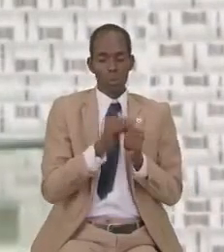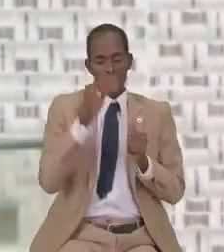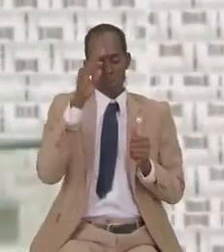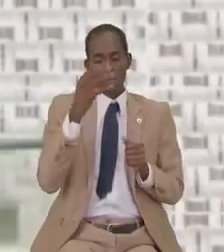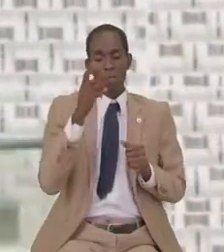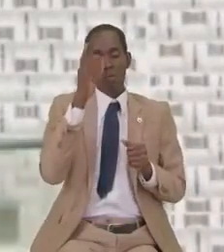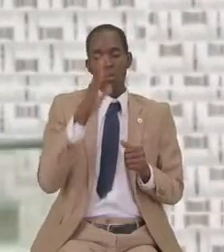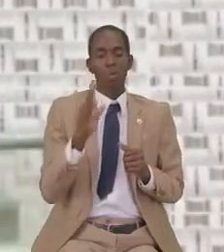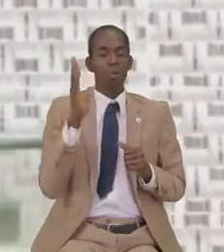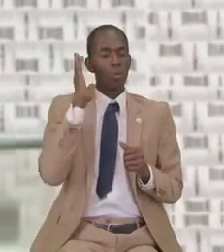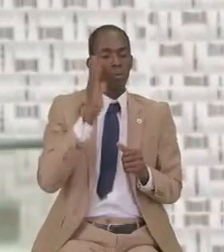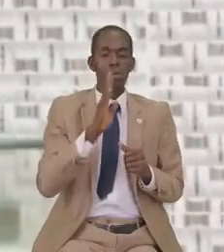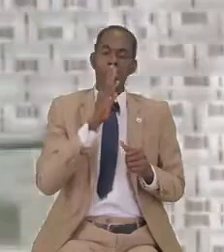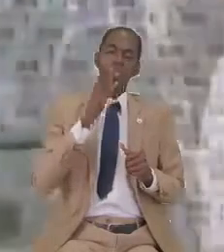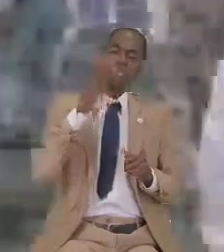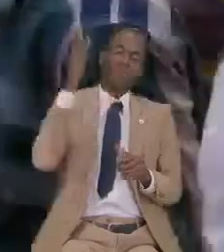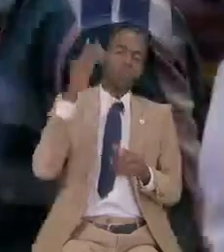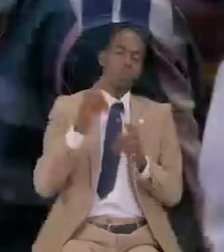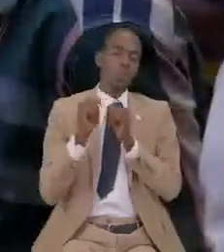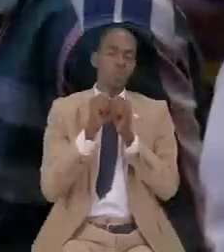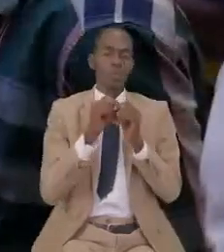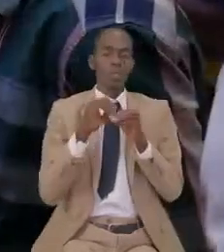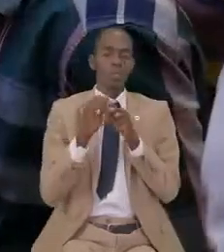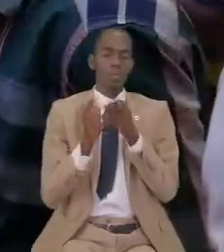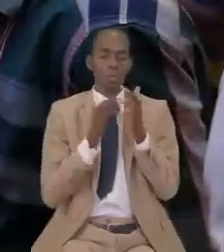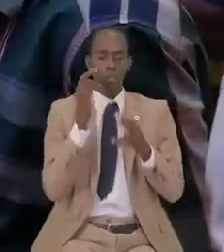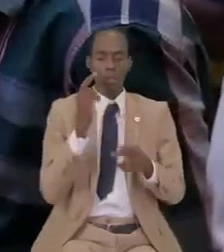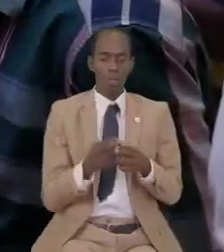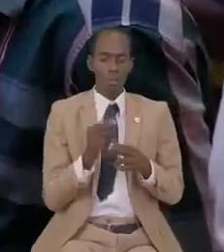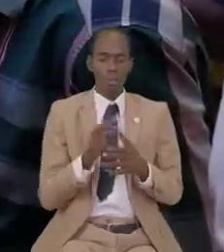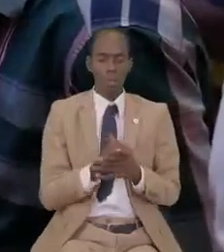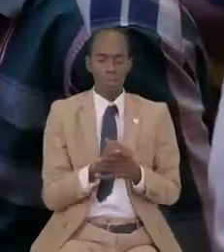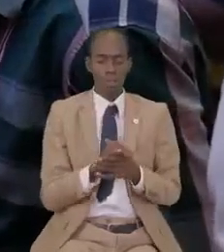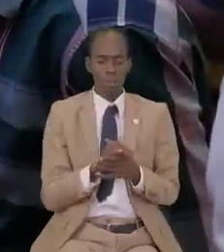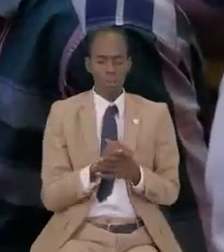make it in Jesus' name?